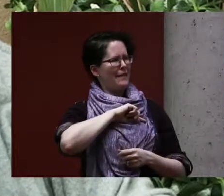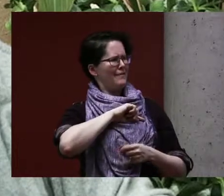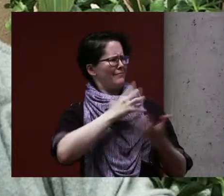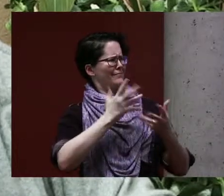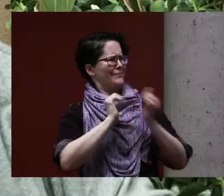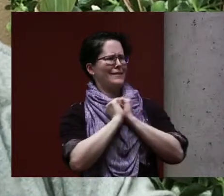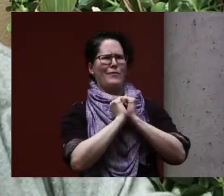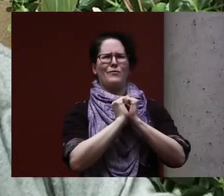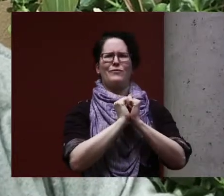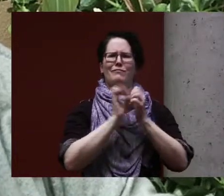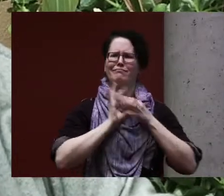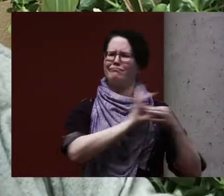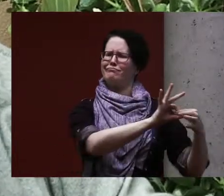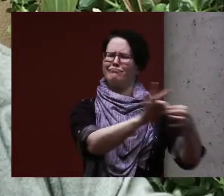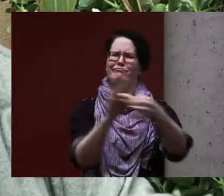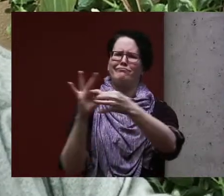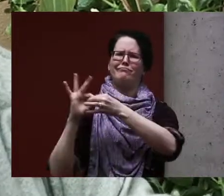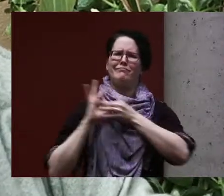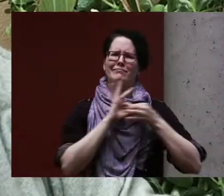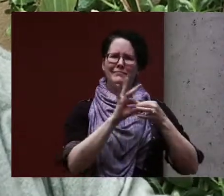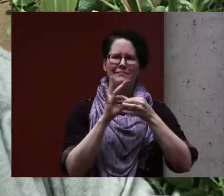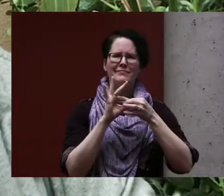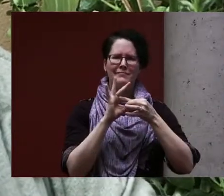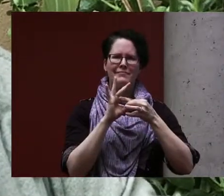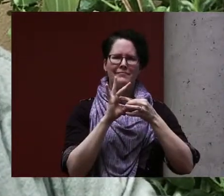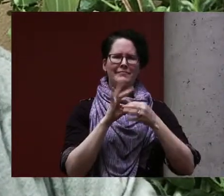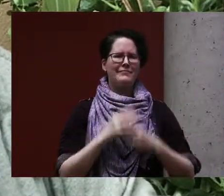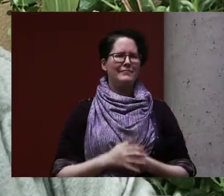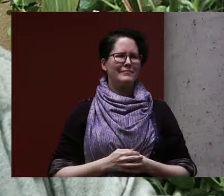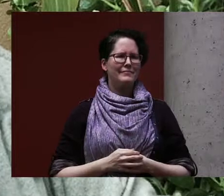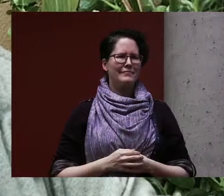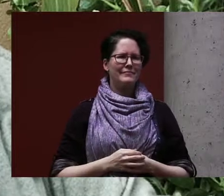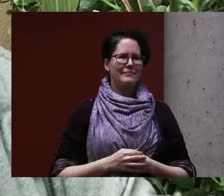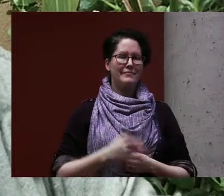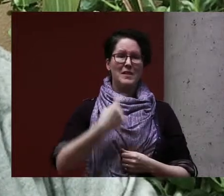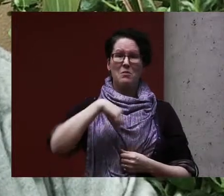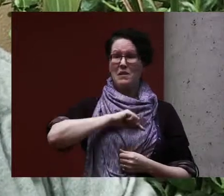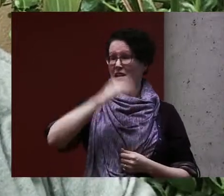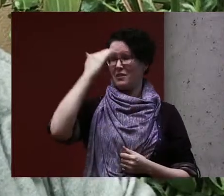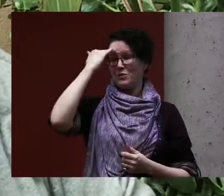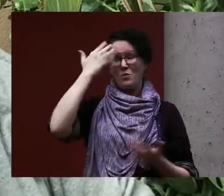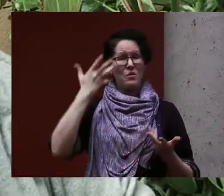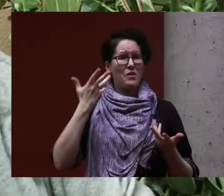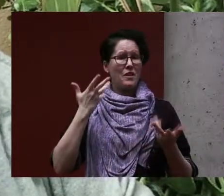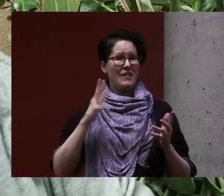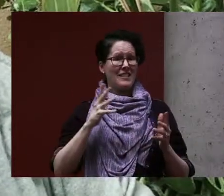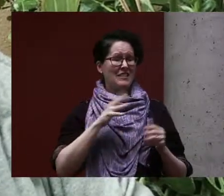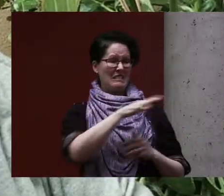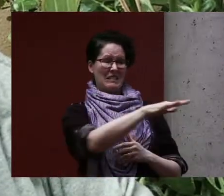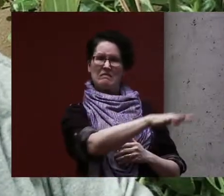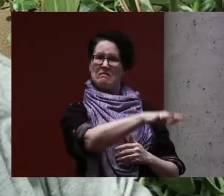in this together because we need actually no reminder that